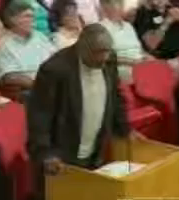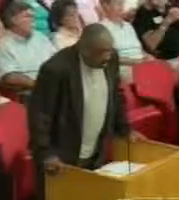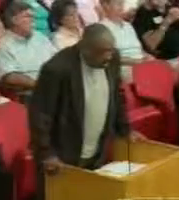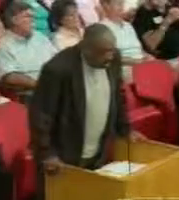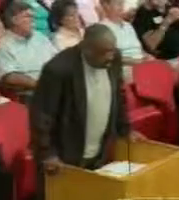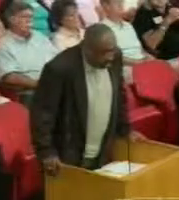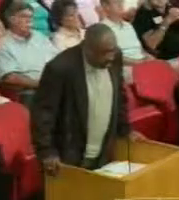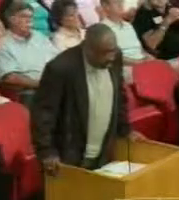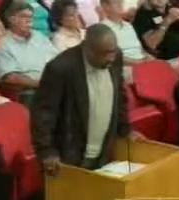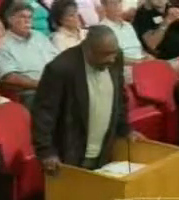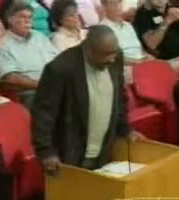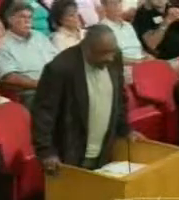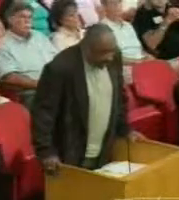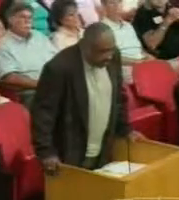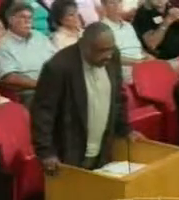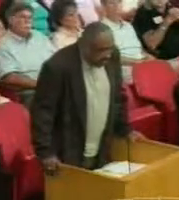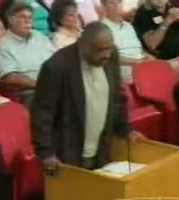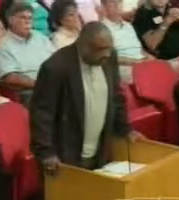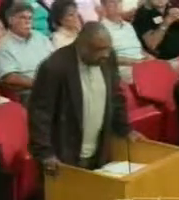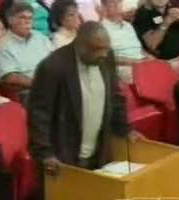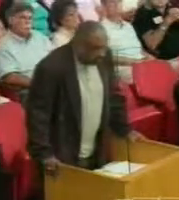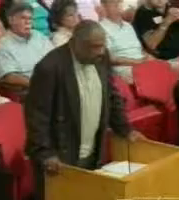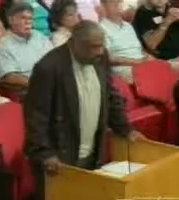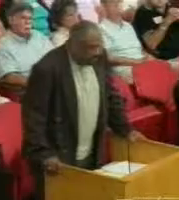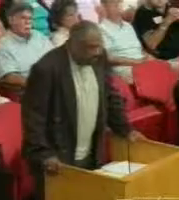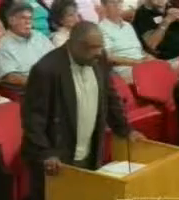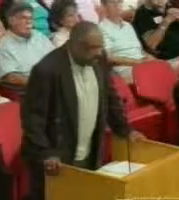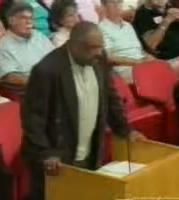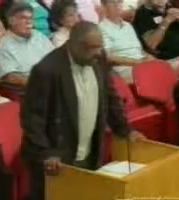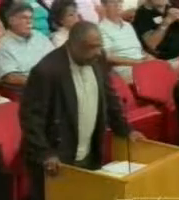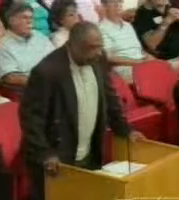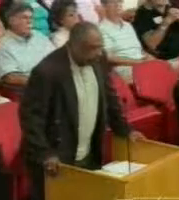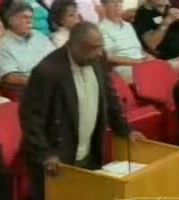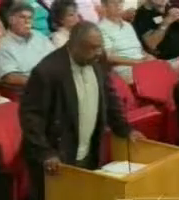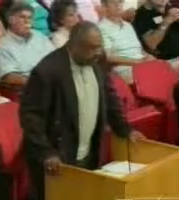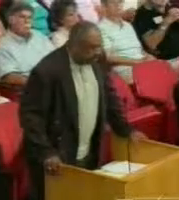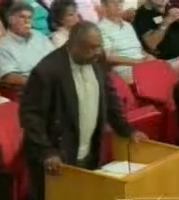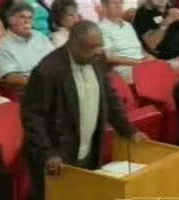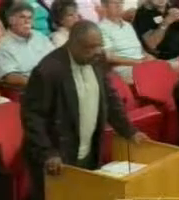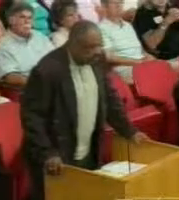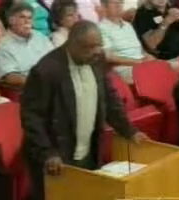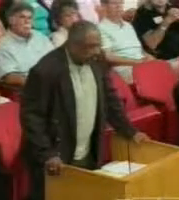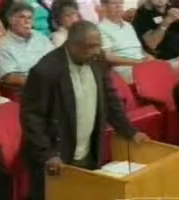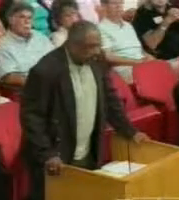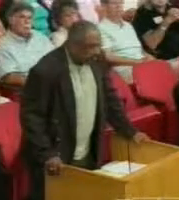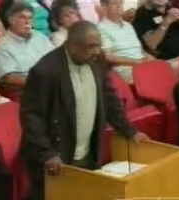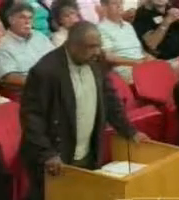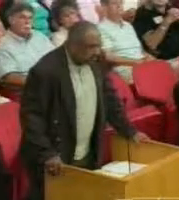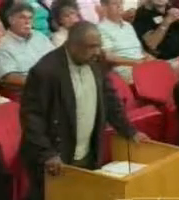Hey, Commissioner Strickland. Hubert, how many people do your job?